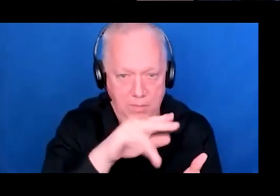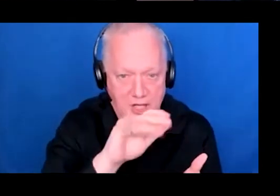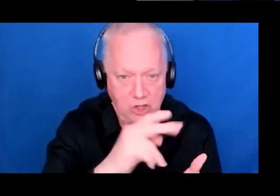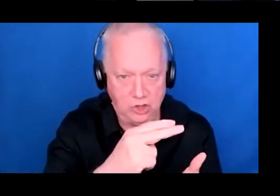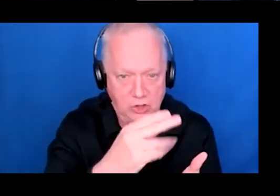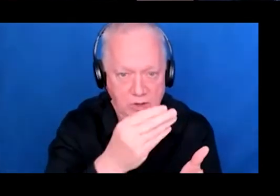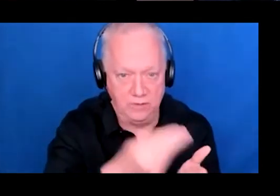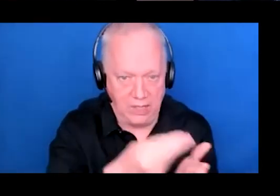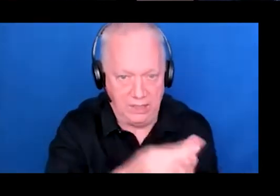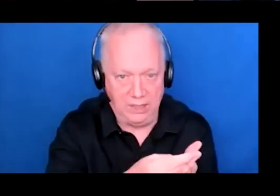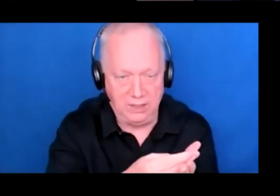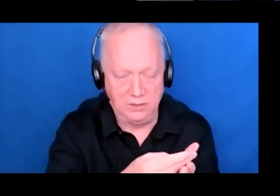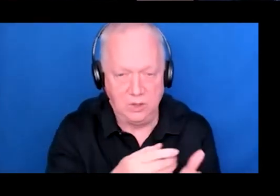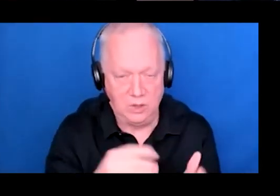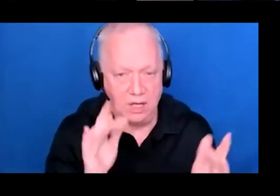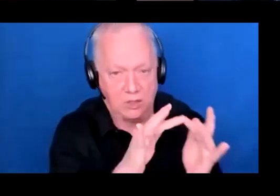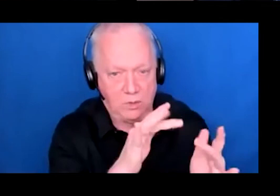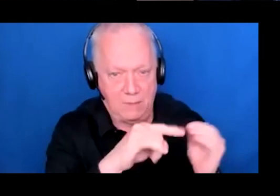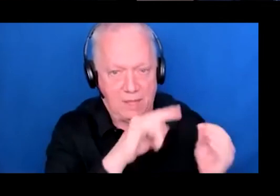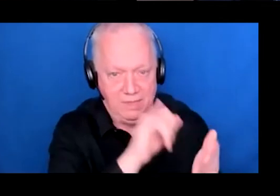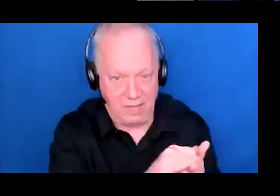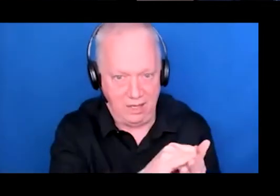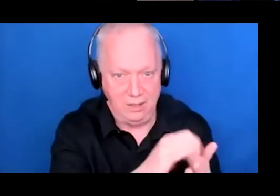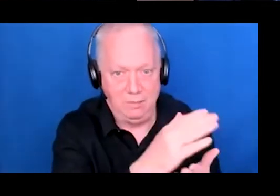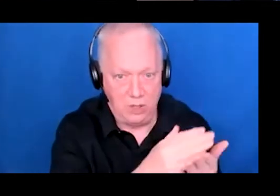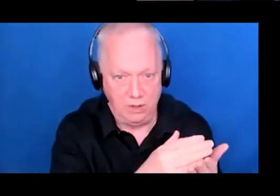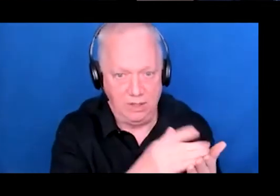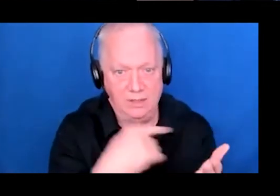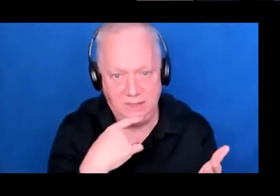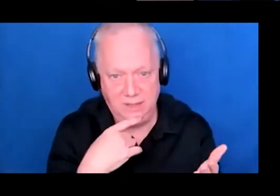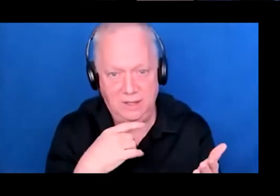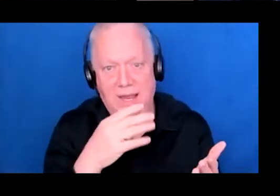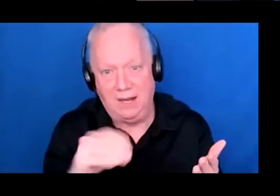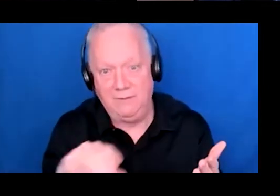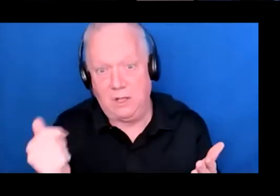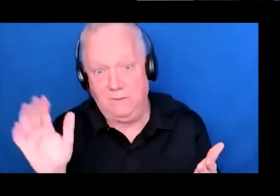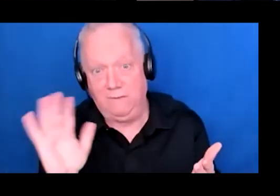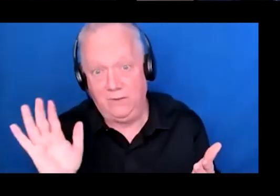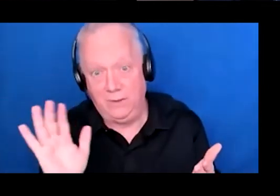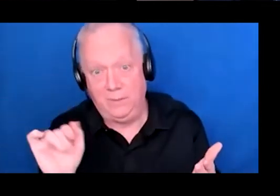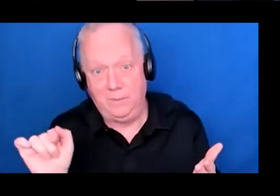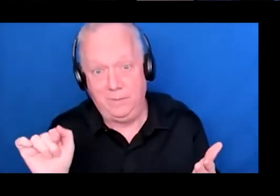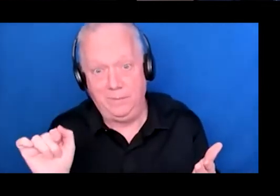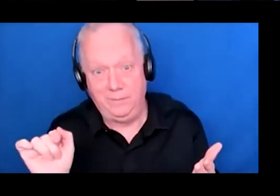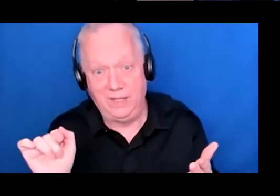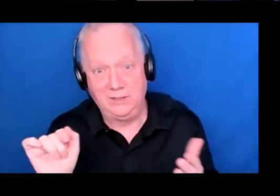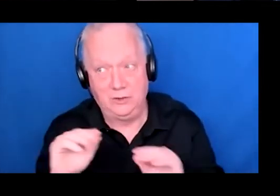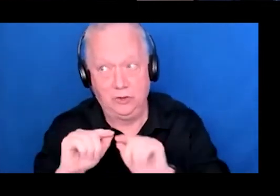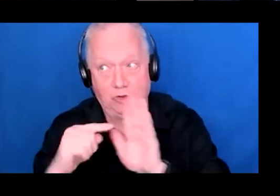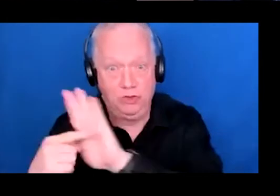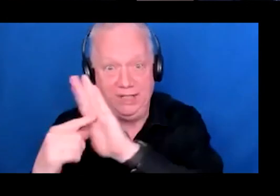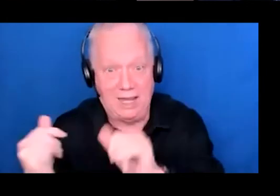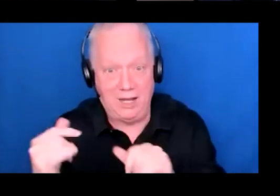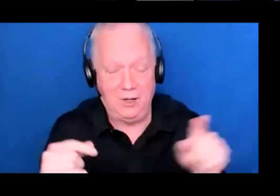pitch. So I got in touch with her about that and then said, and I have this other film that is screening now. And